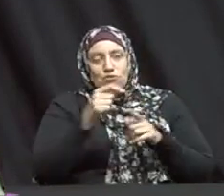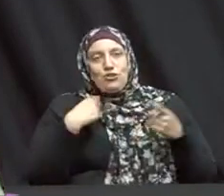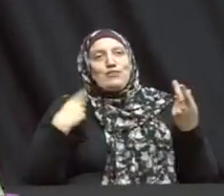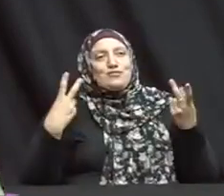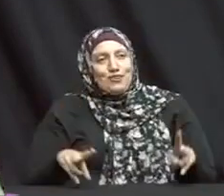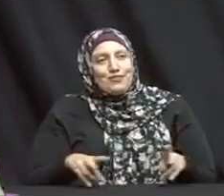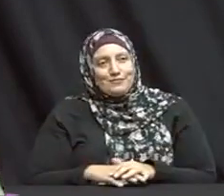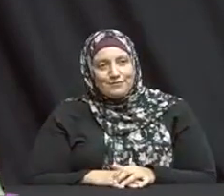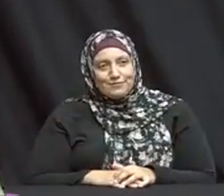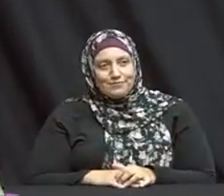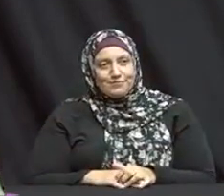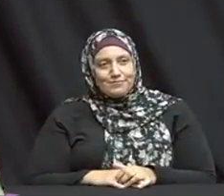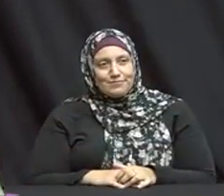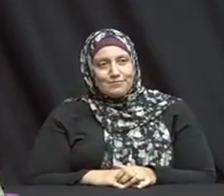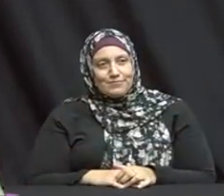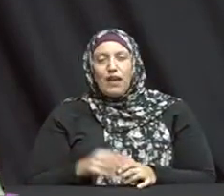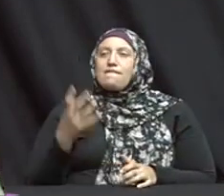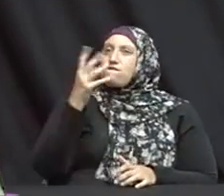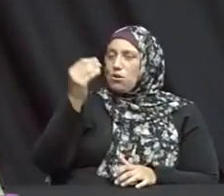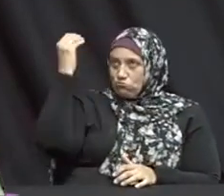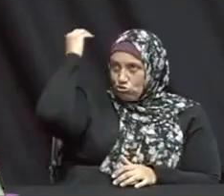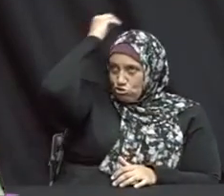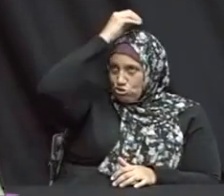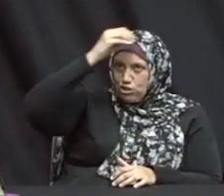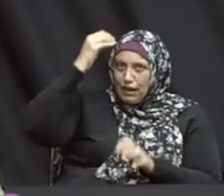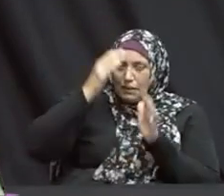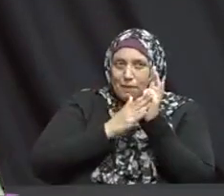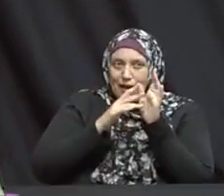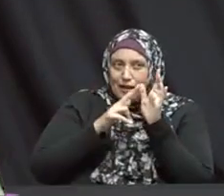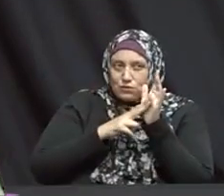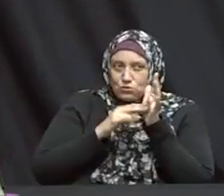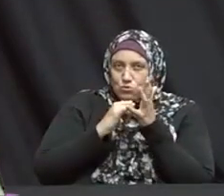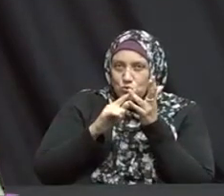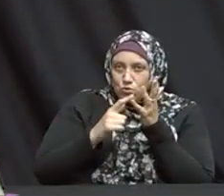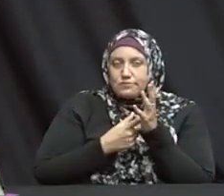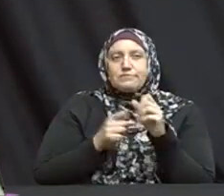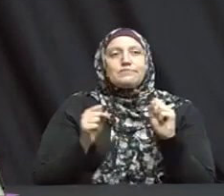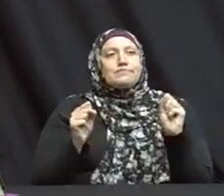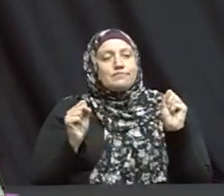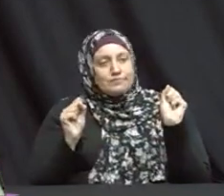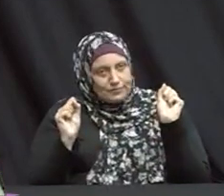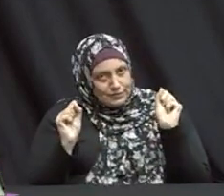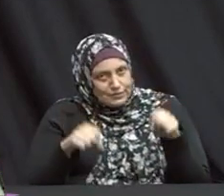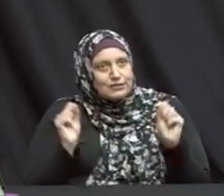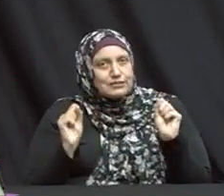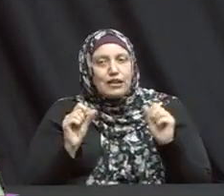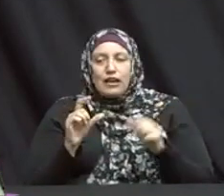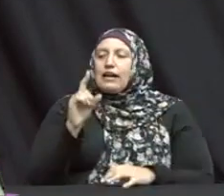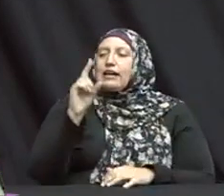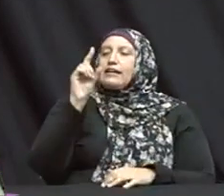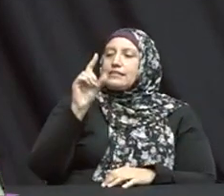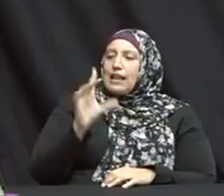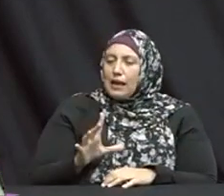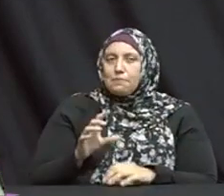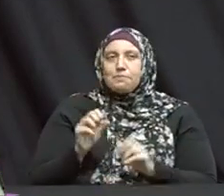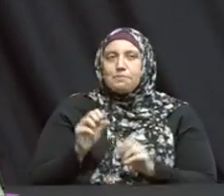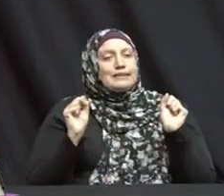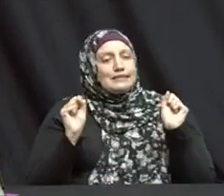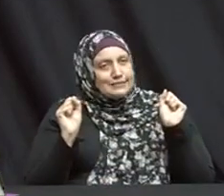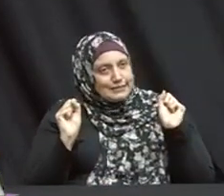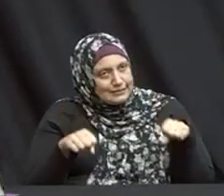recall, according to Sheikh Mansour, yes, that's possible to do. And Islamically speaking, without putting words in your mouth, Sheikh, that it